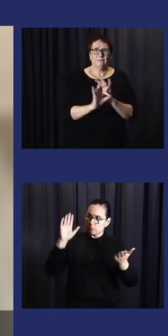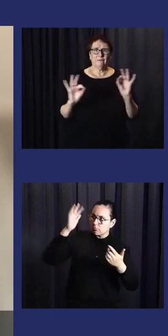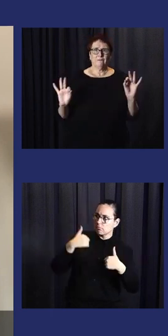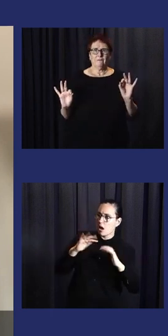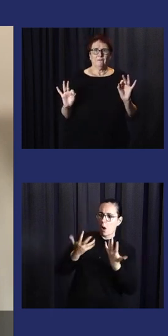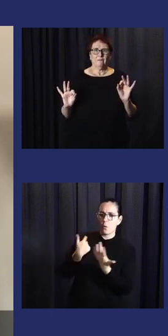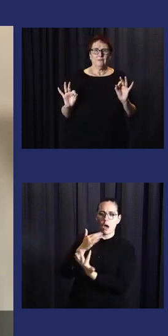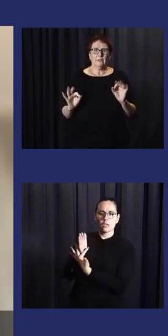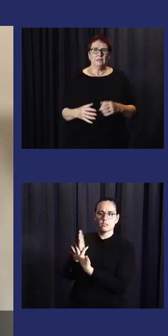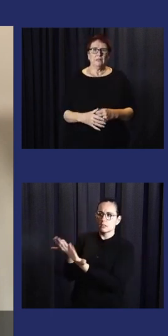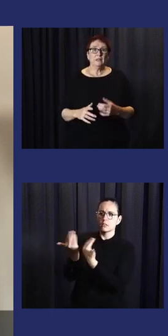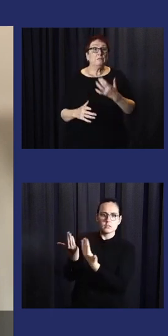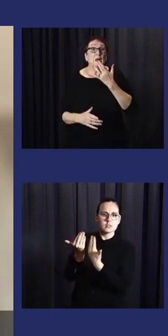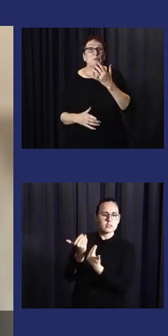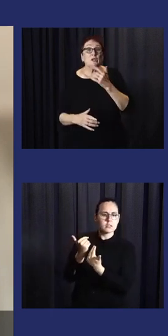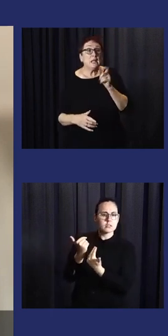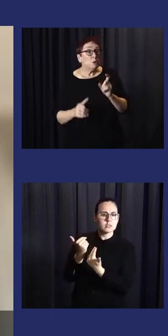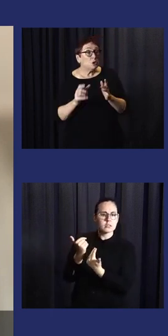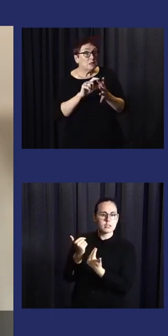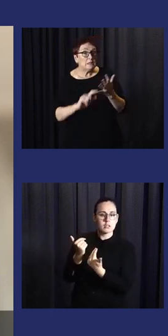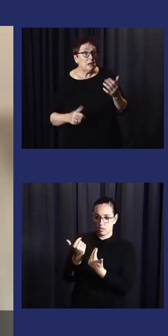they do reach safe havens,